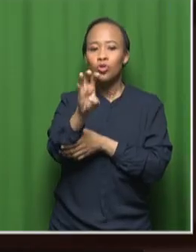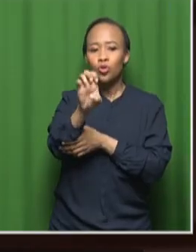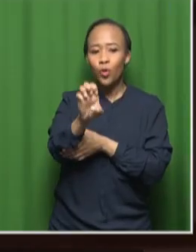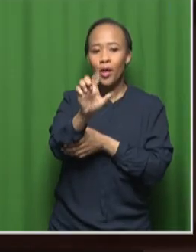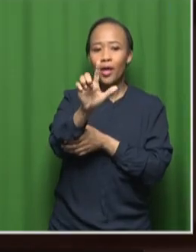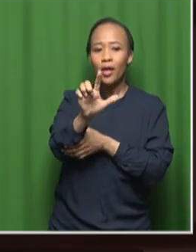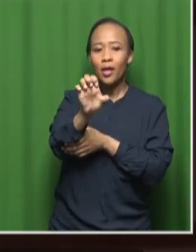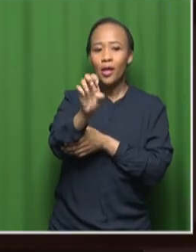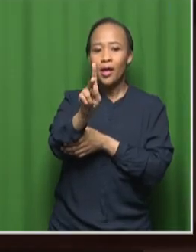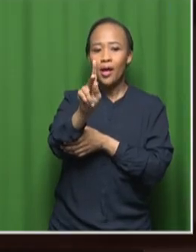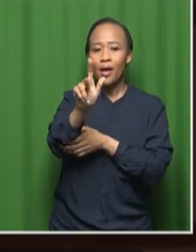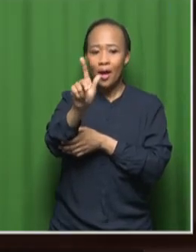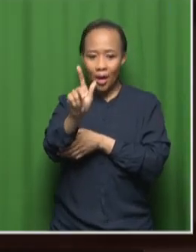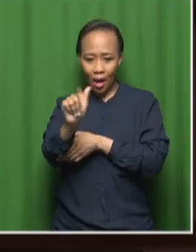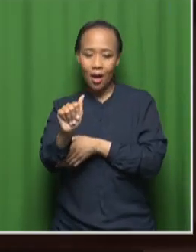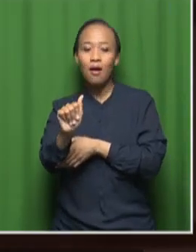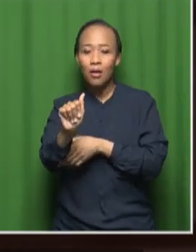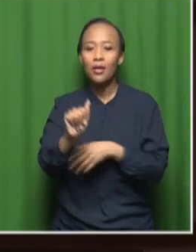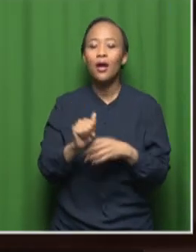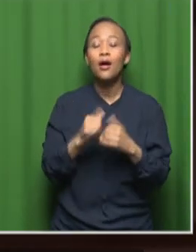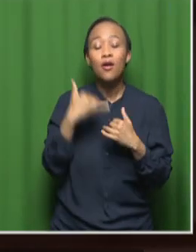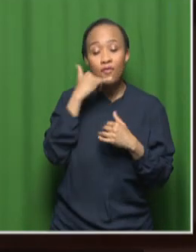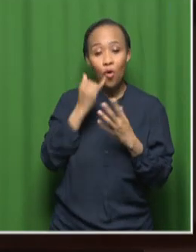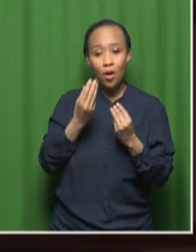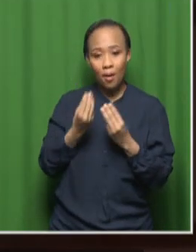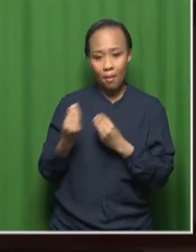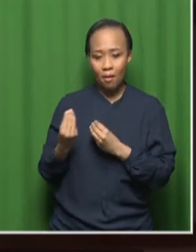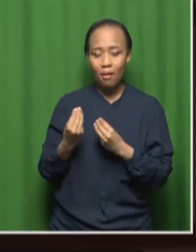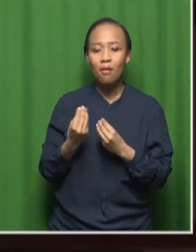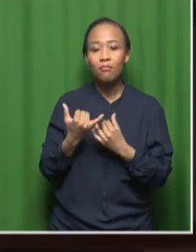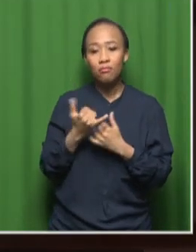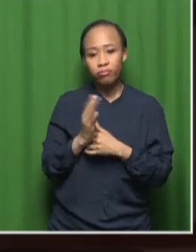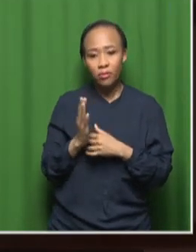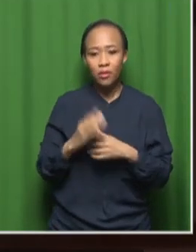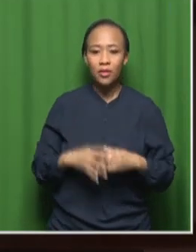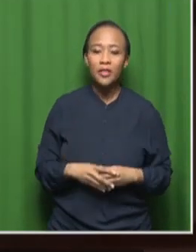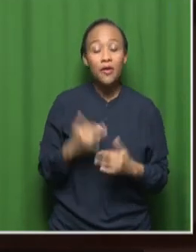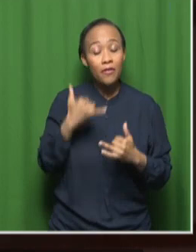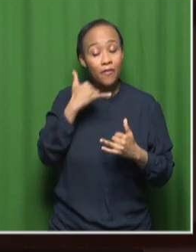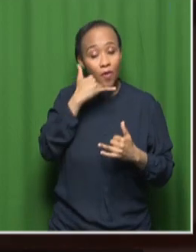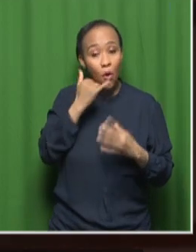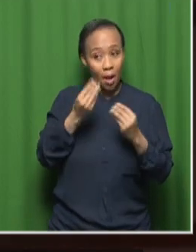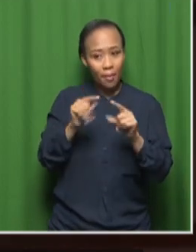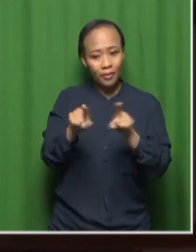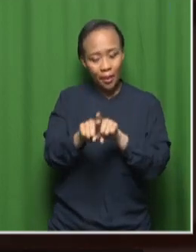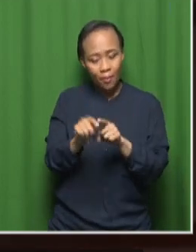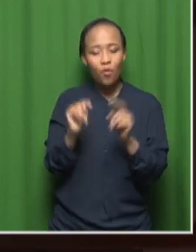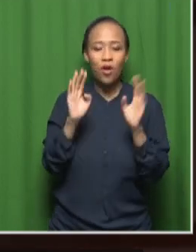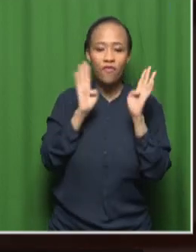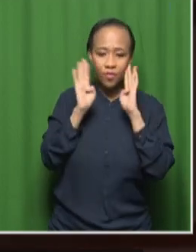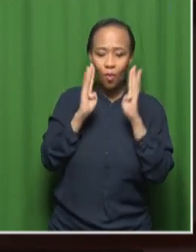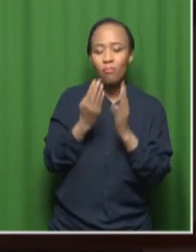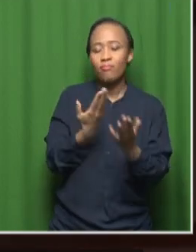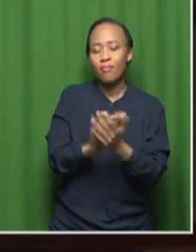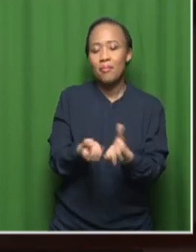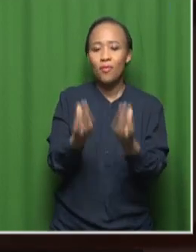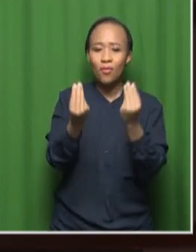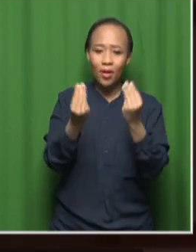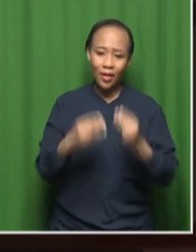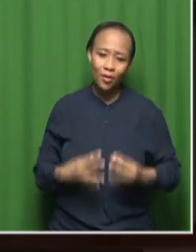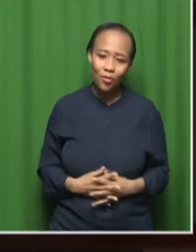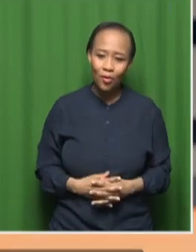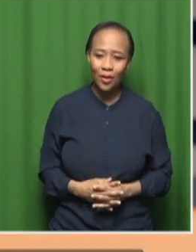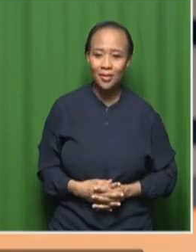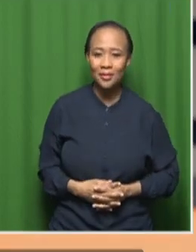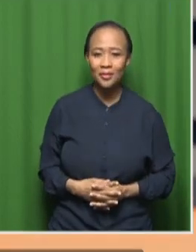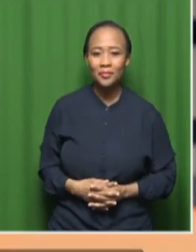3303 734. 071 3303 734. So they can get hold of me. Then I'll be able to give them the books. All right.